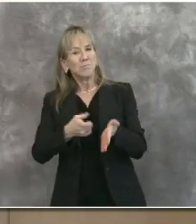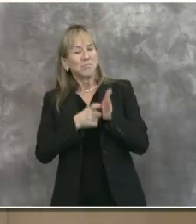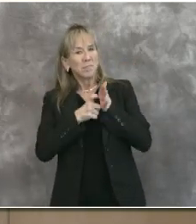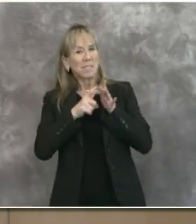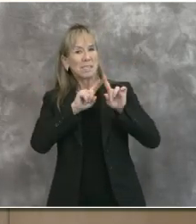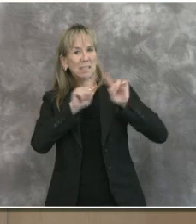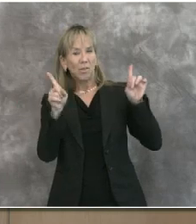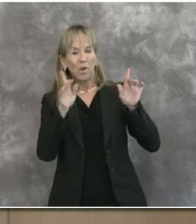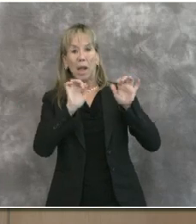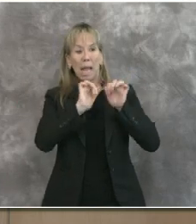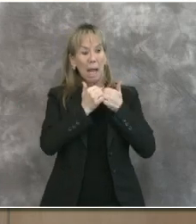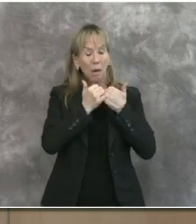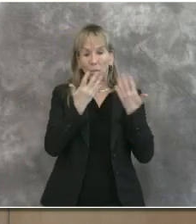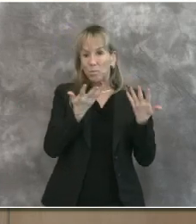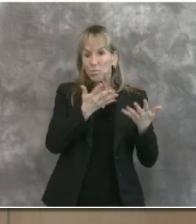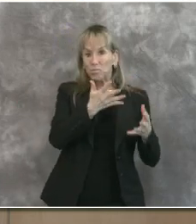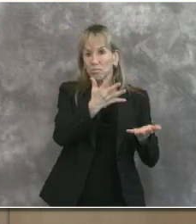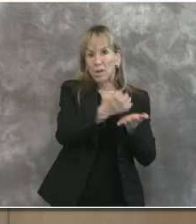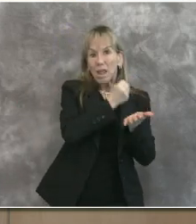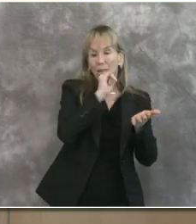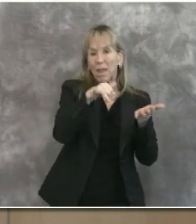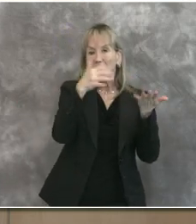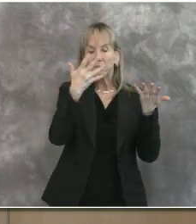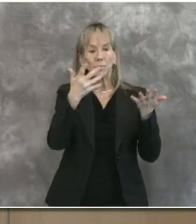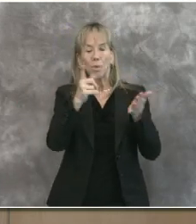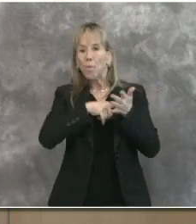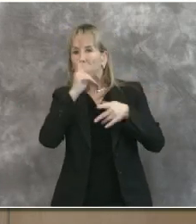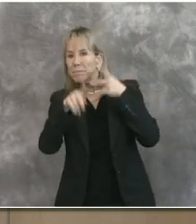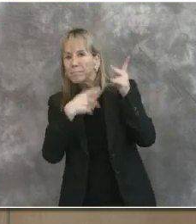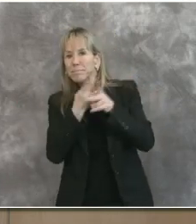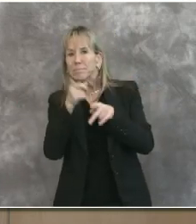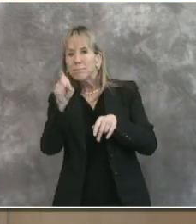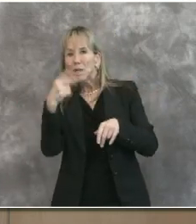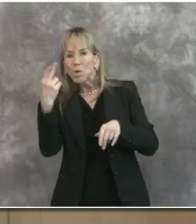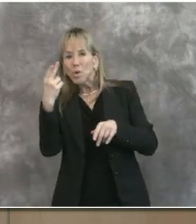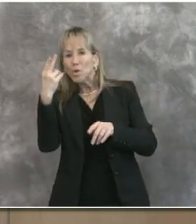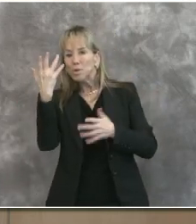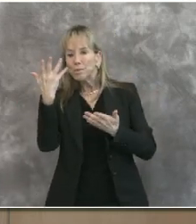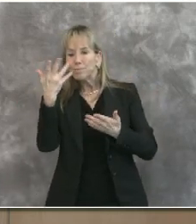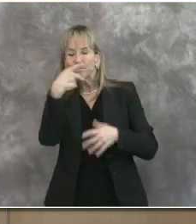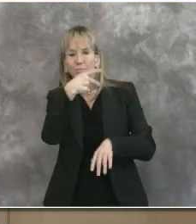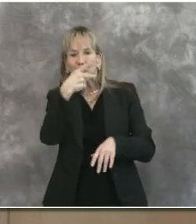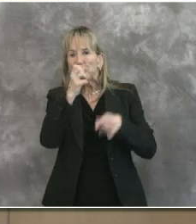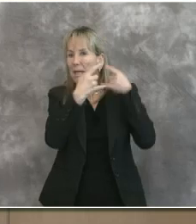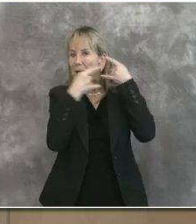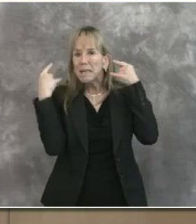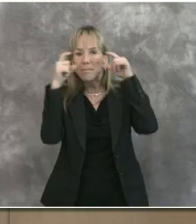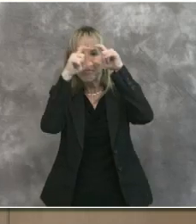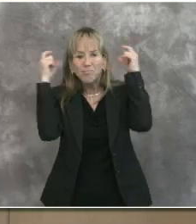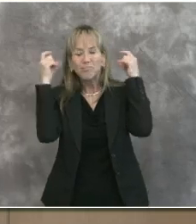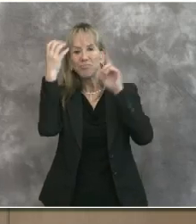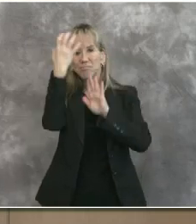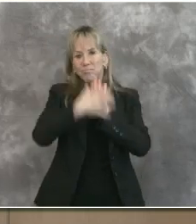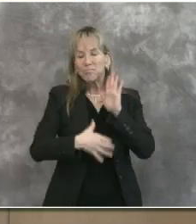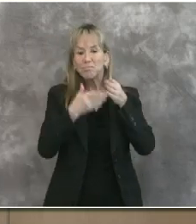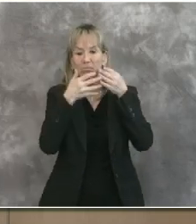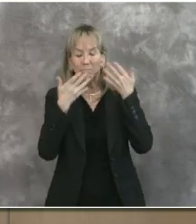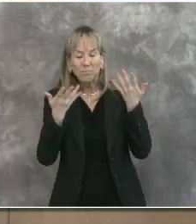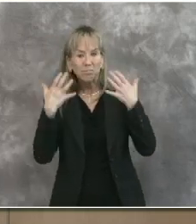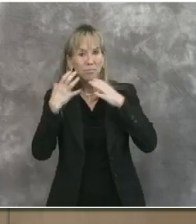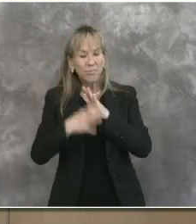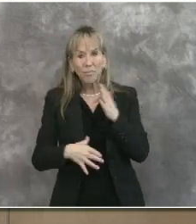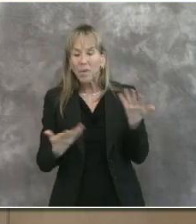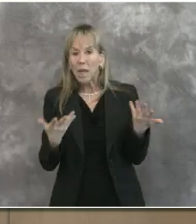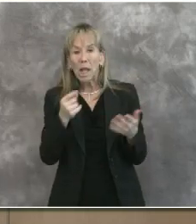protective equipment. And so we are going to see some differences across different systems on